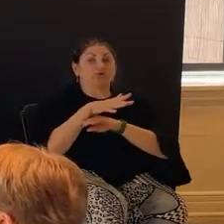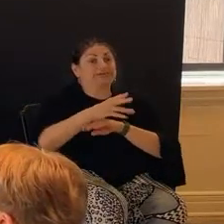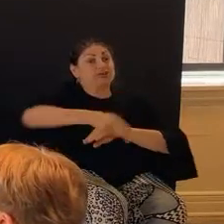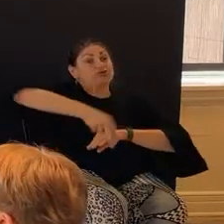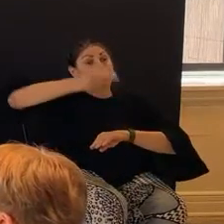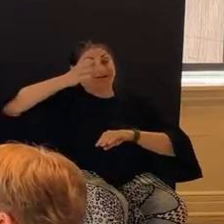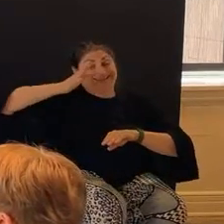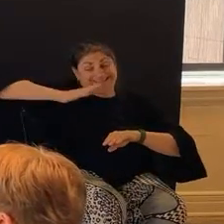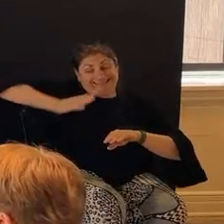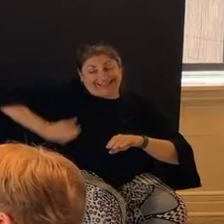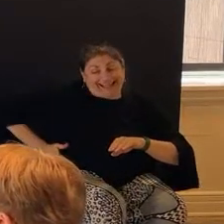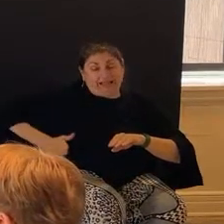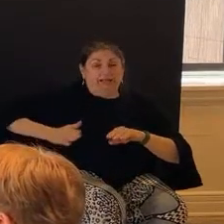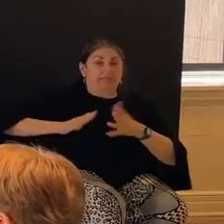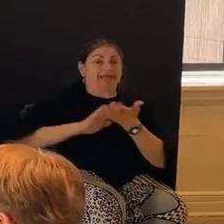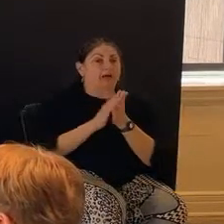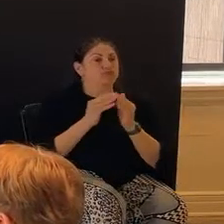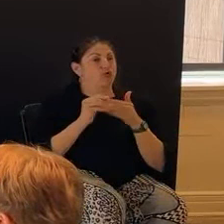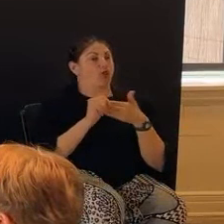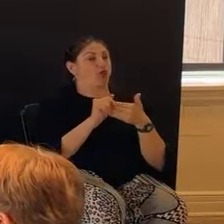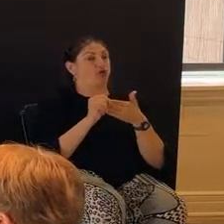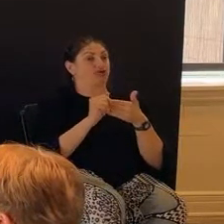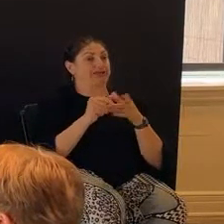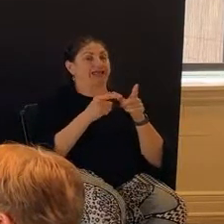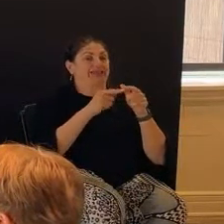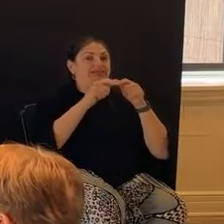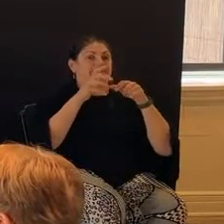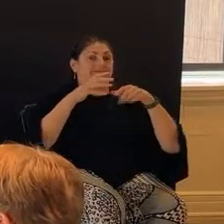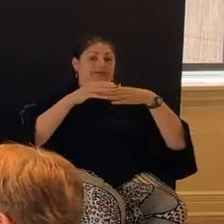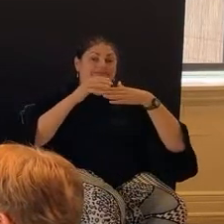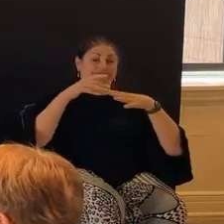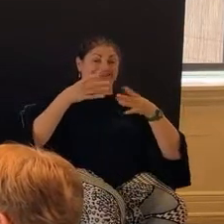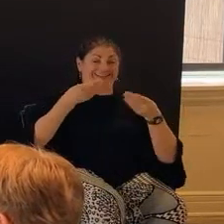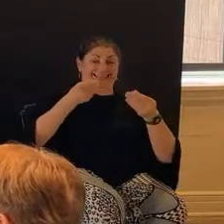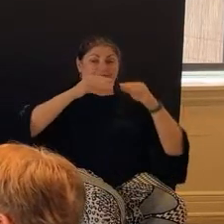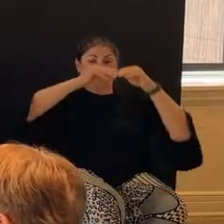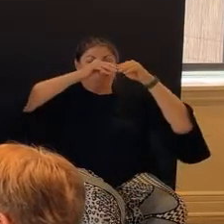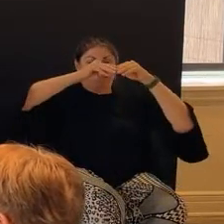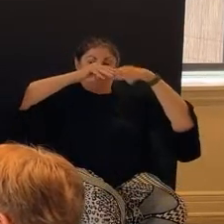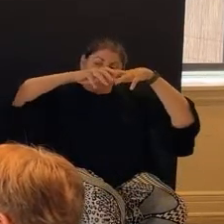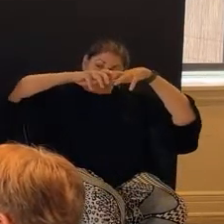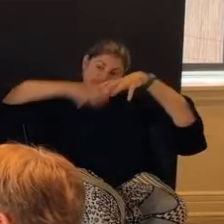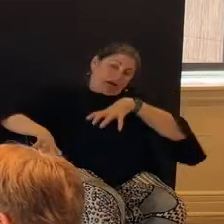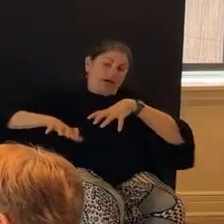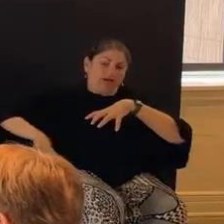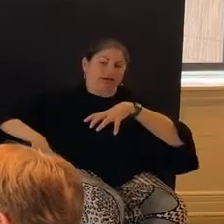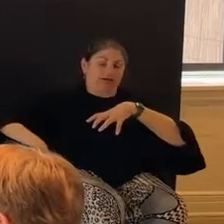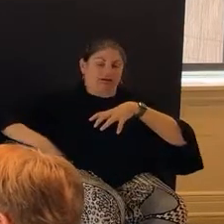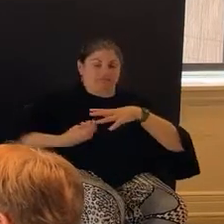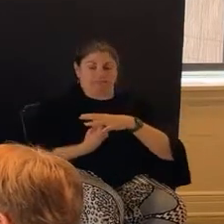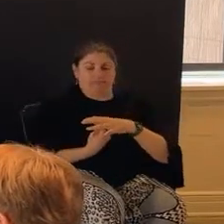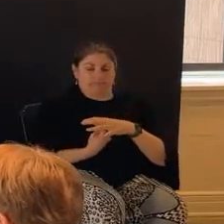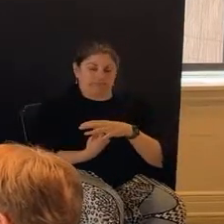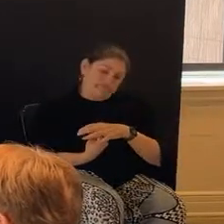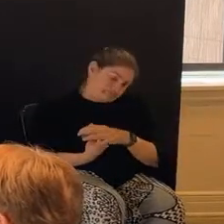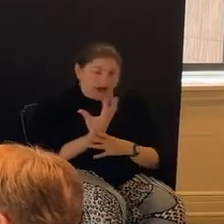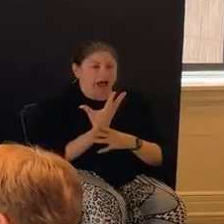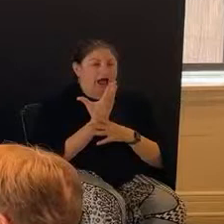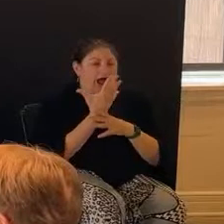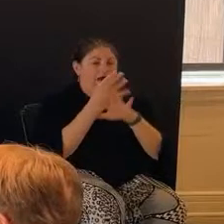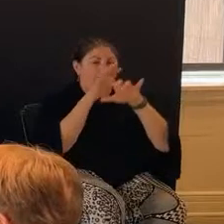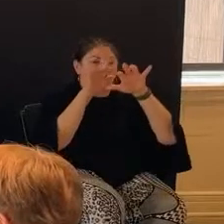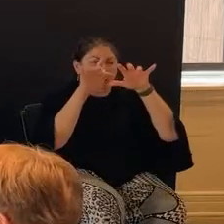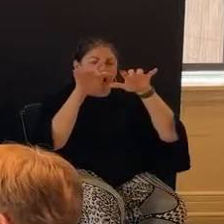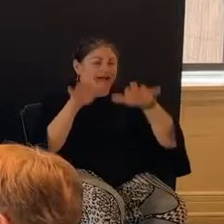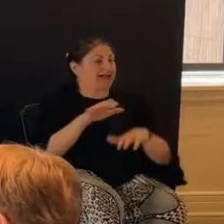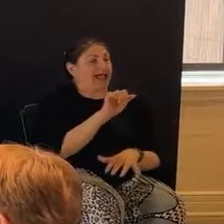massive lateral blast. And what this is a picture of the ash plume that rose from the exposed vent afterwards. And all of this ash and pumice